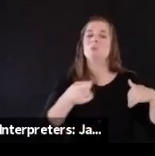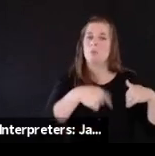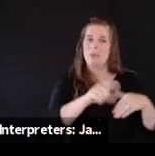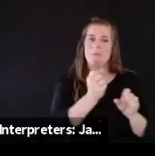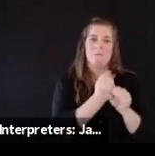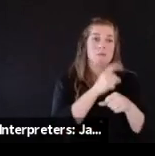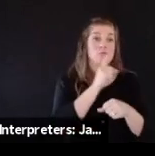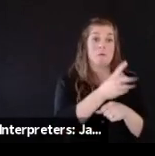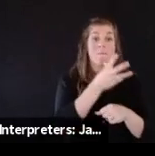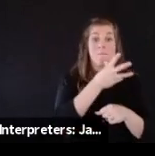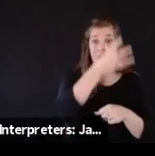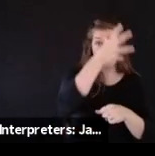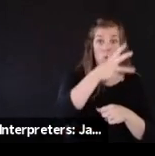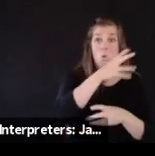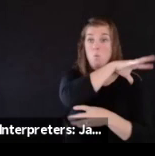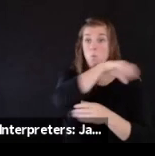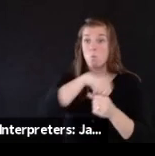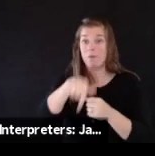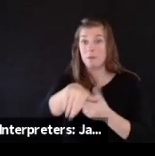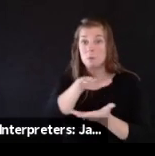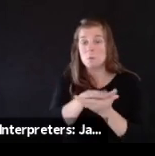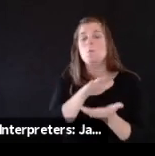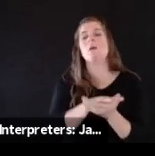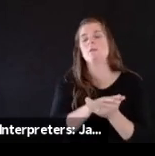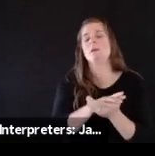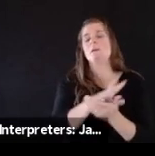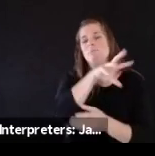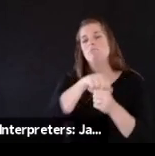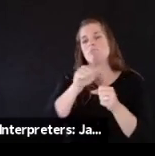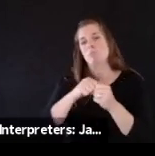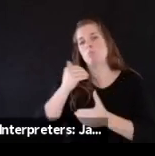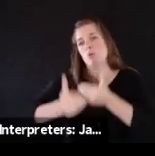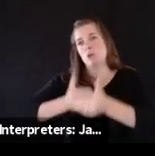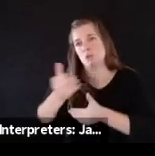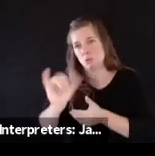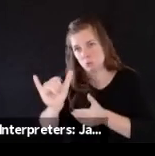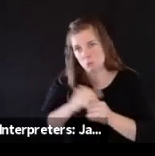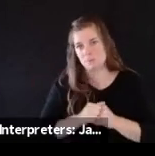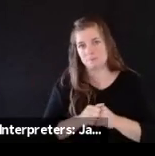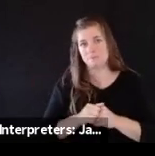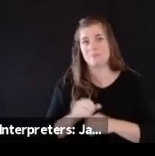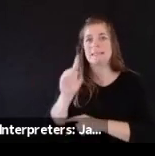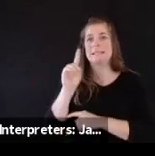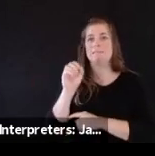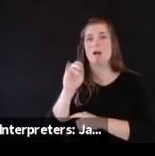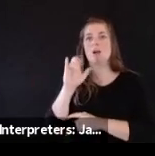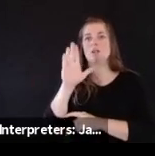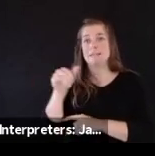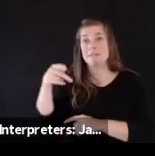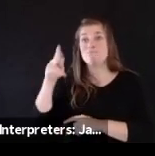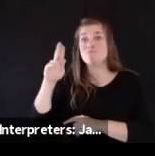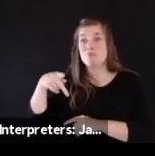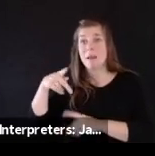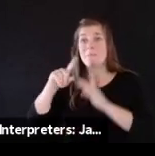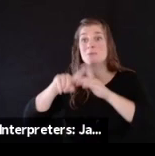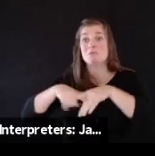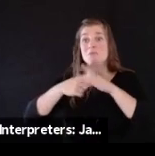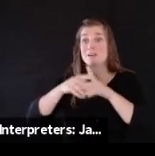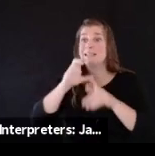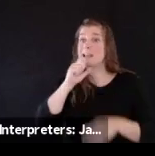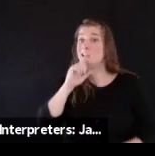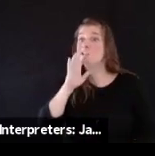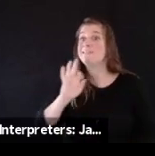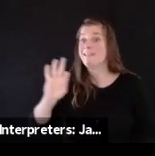of this school are also taking part in the process. Democracy Prep scholars, including some as young as 9 years old, have even